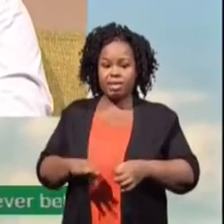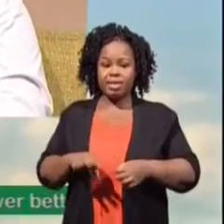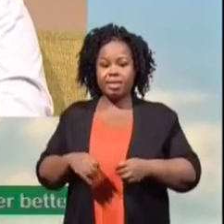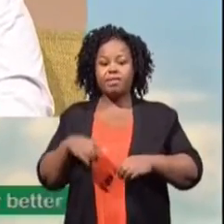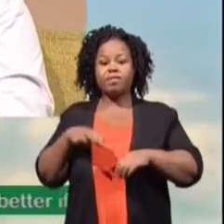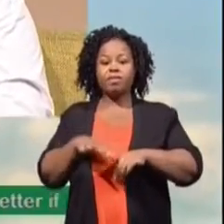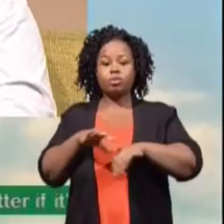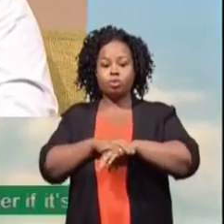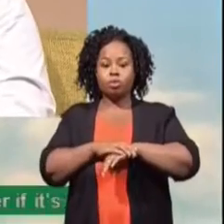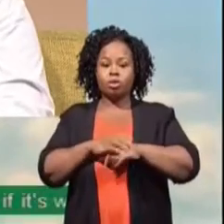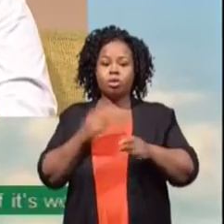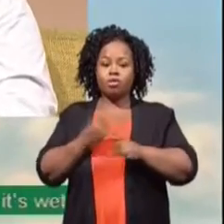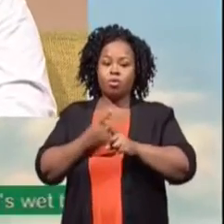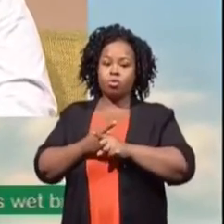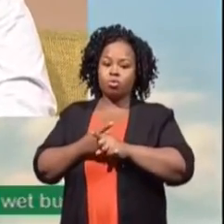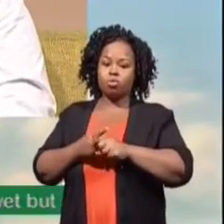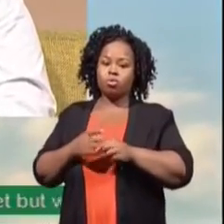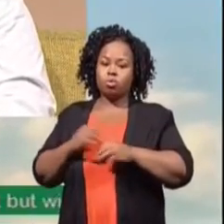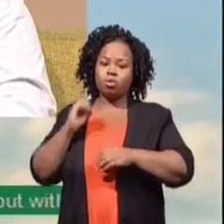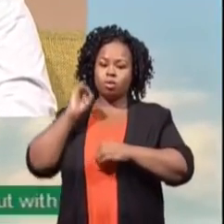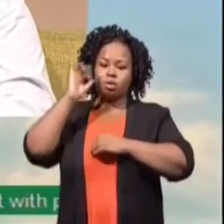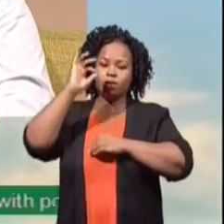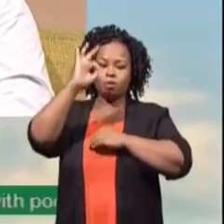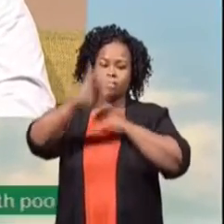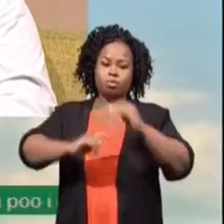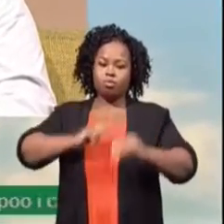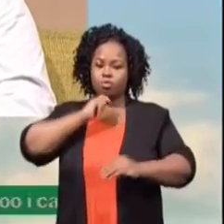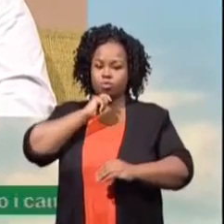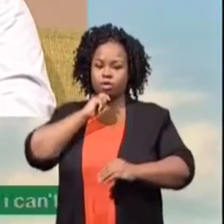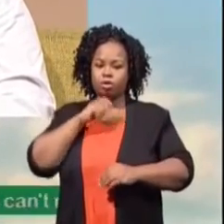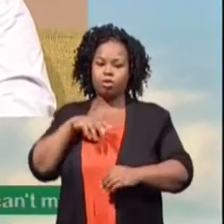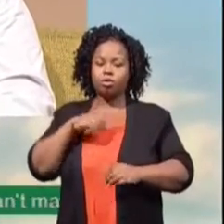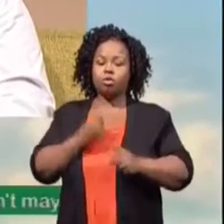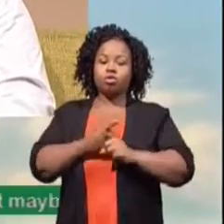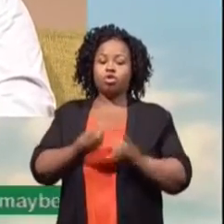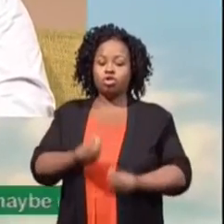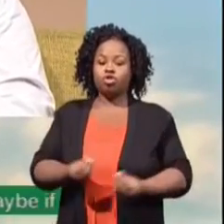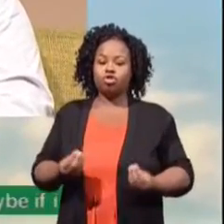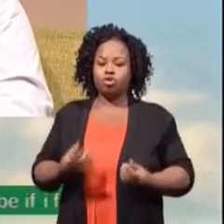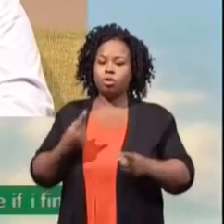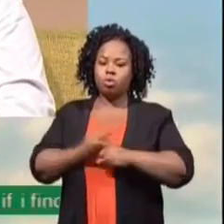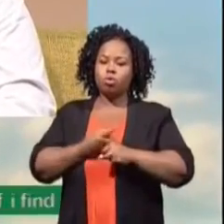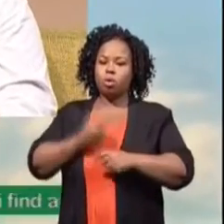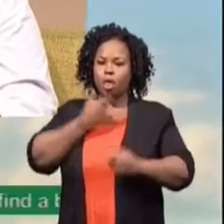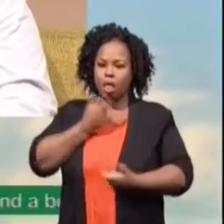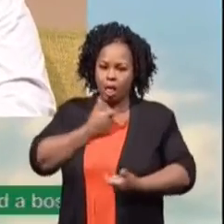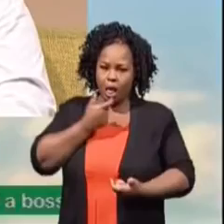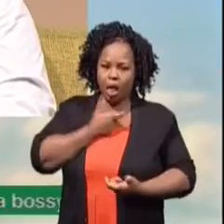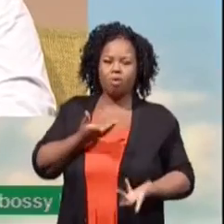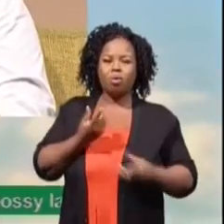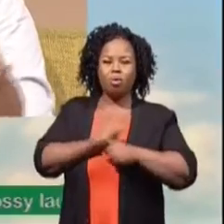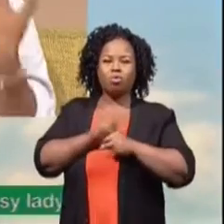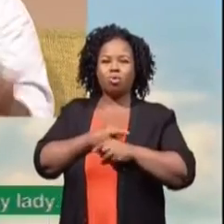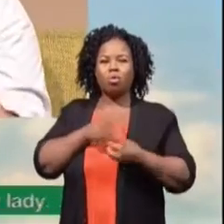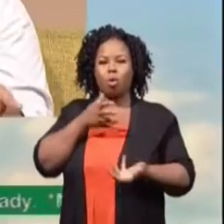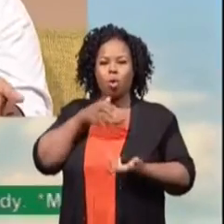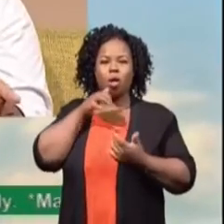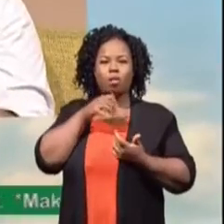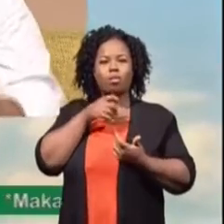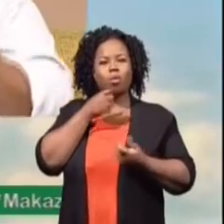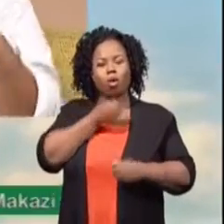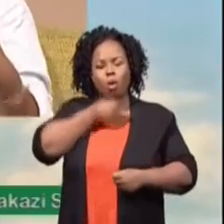say, if ungcumisa abantwana izihlangu xa ilanga litshona igama lam lasemzinamndu nosolomz abantwana bazukhohlela uye